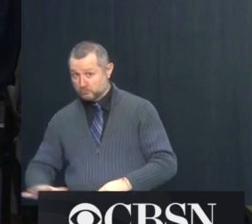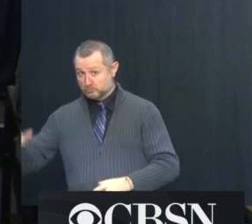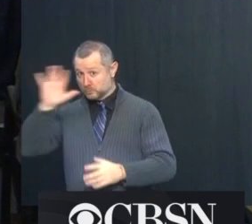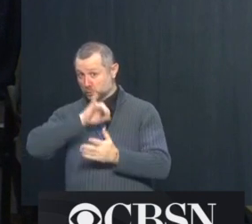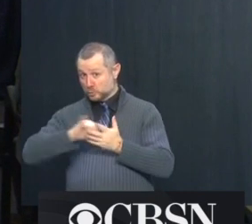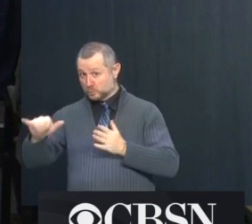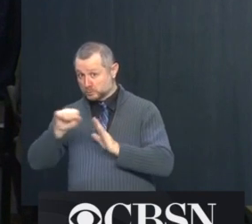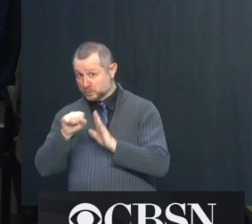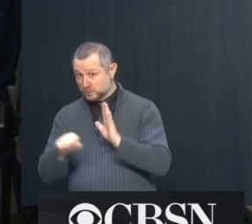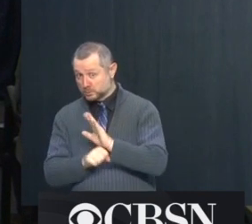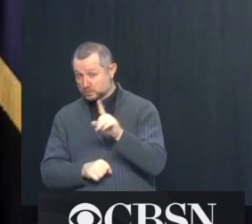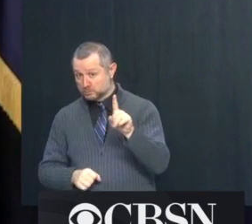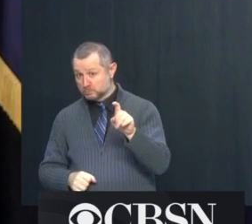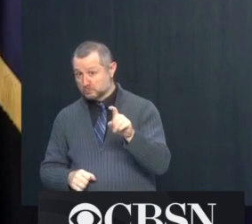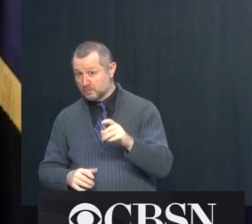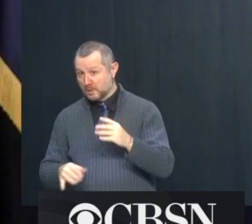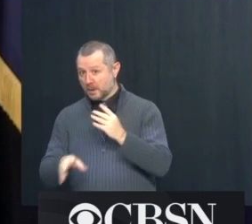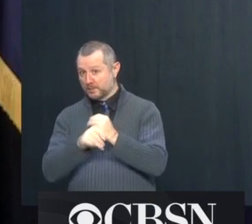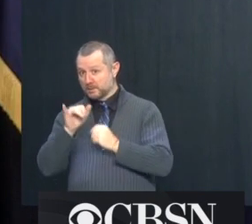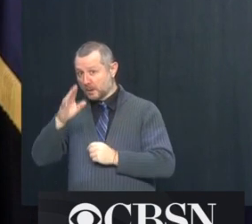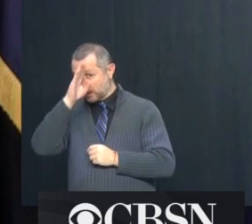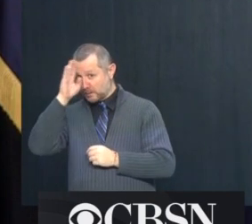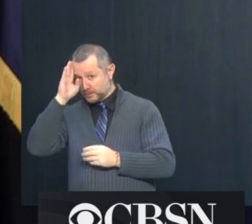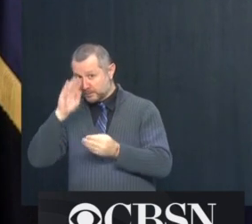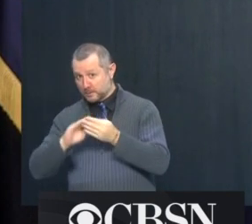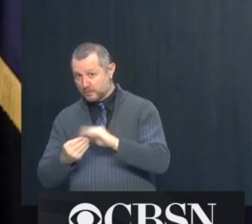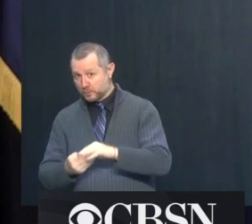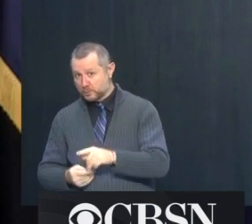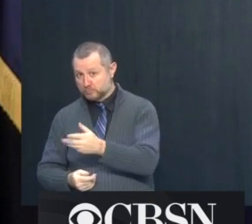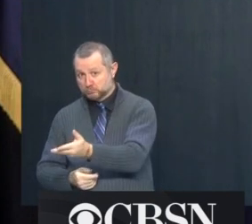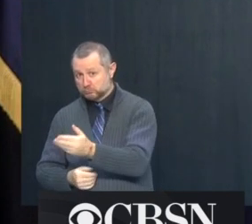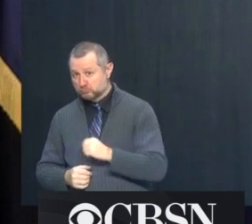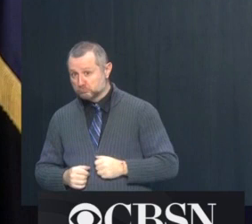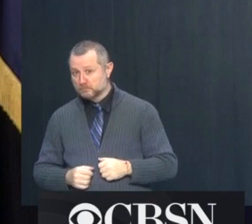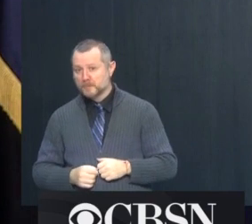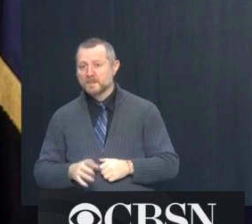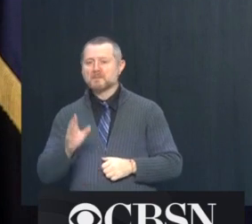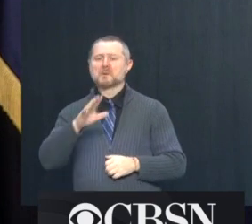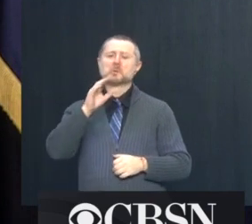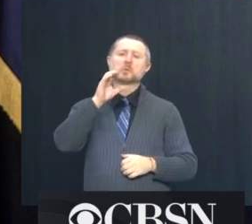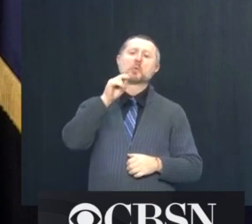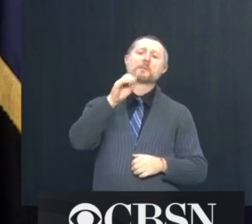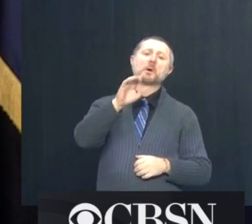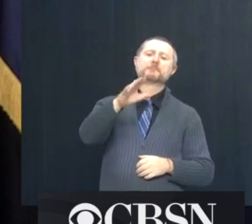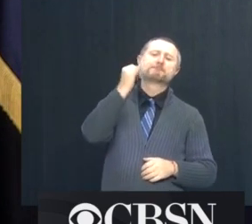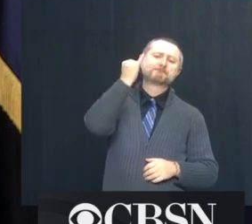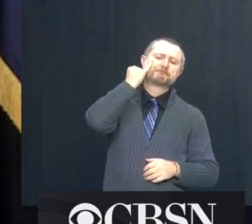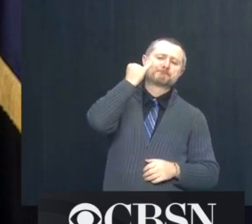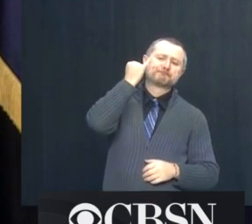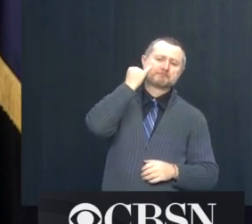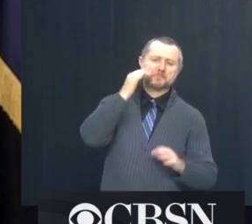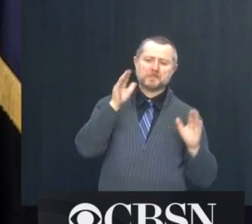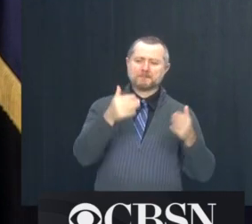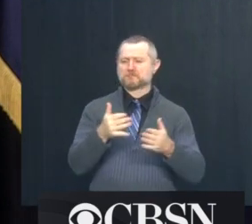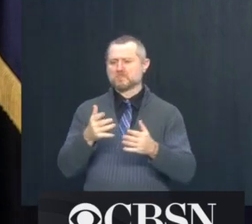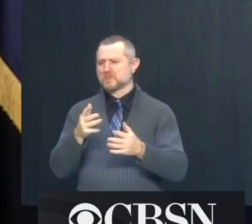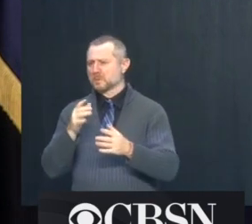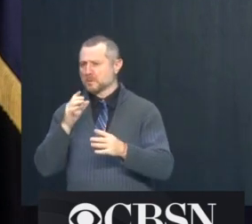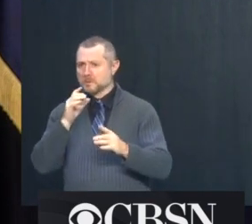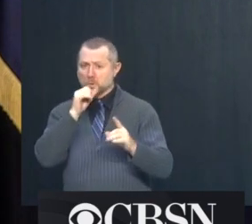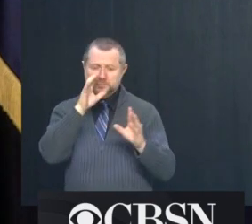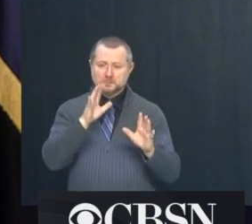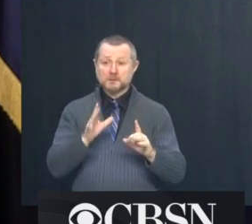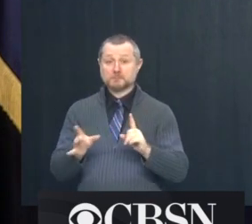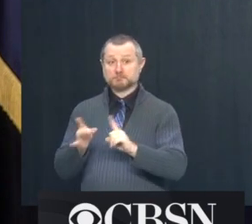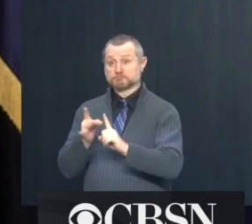using hospitalization numbers as part of this strategy? Like if we were depending solely on positivity rates before and the numbers were